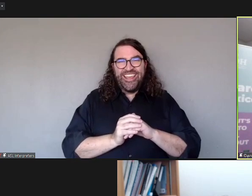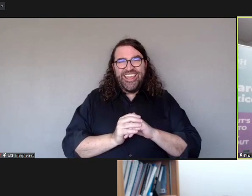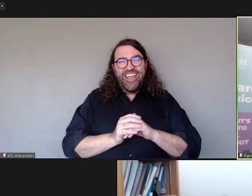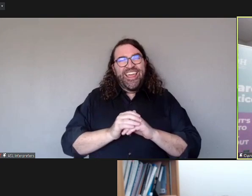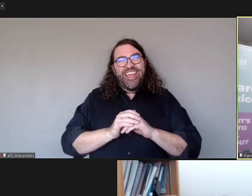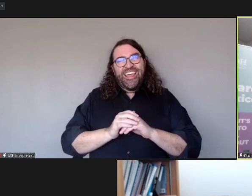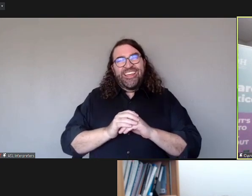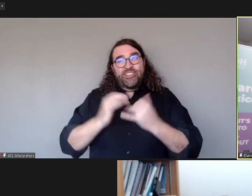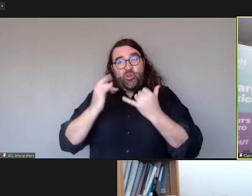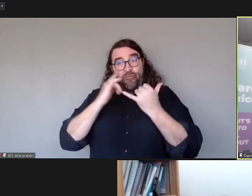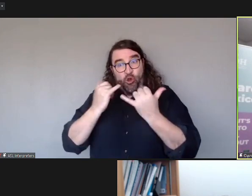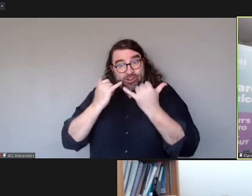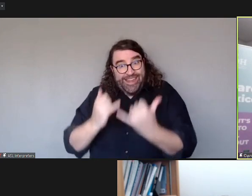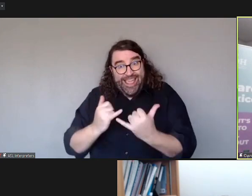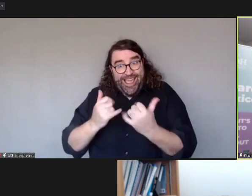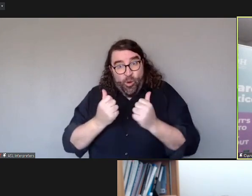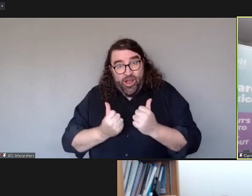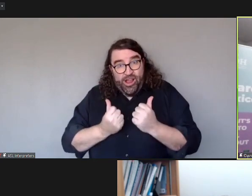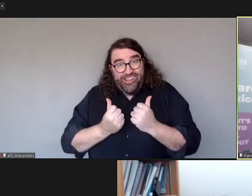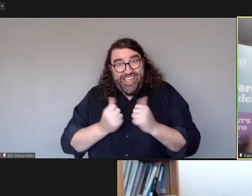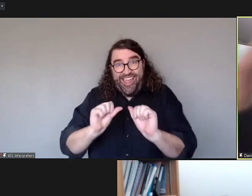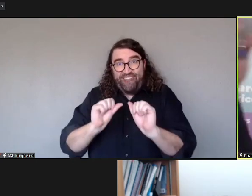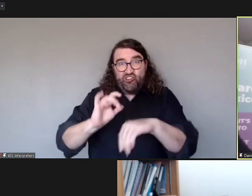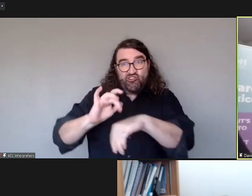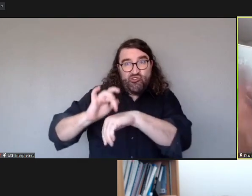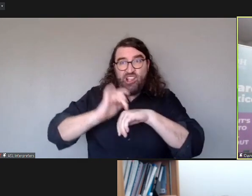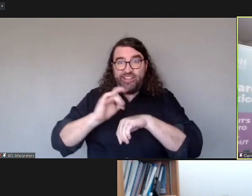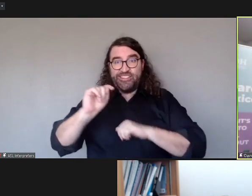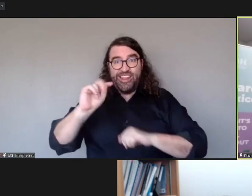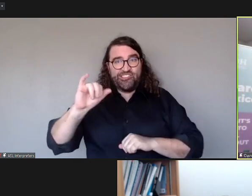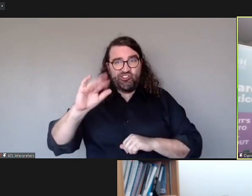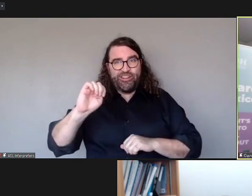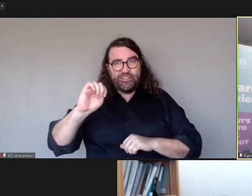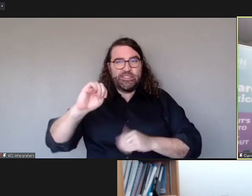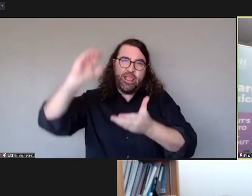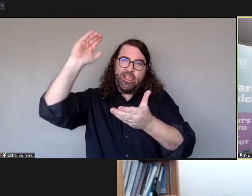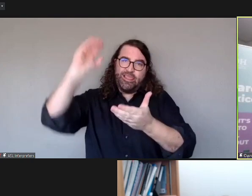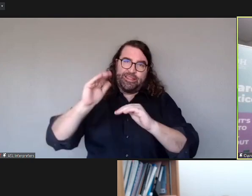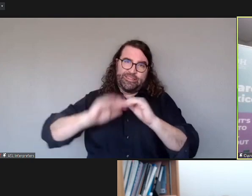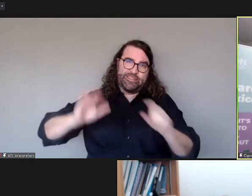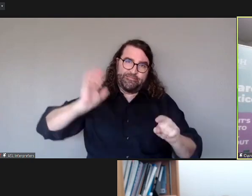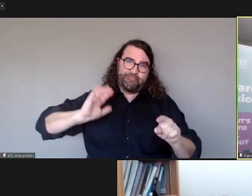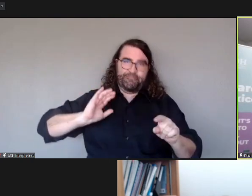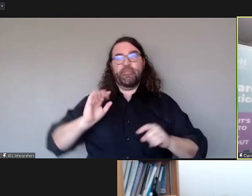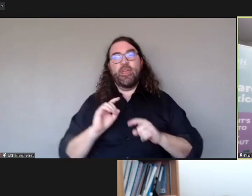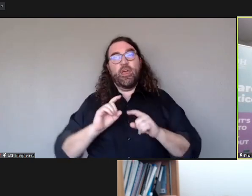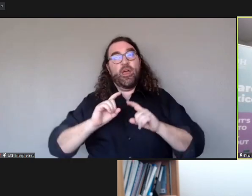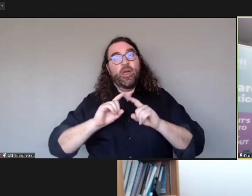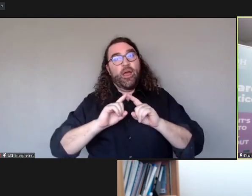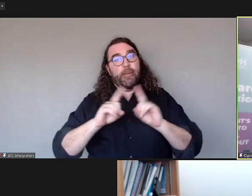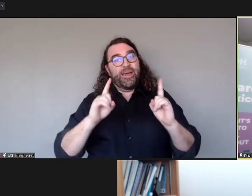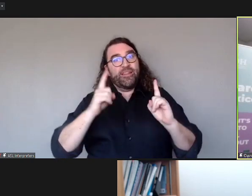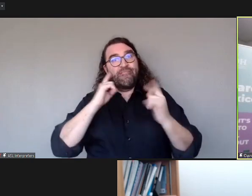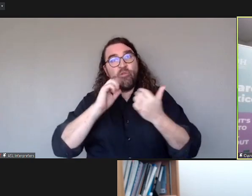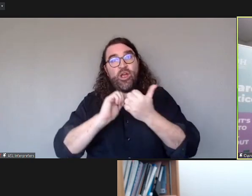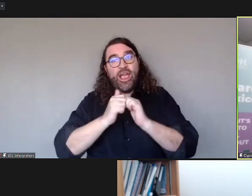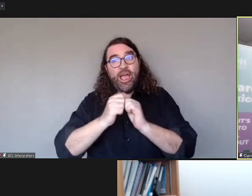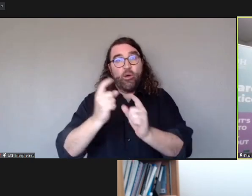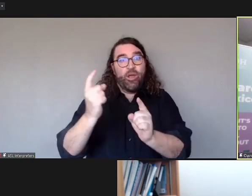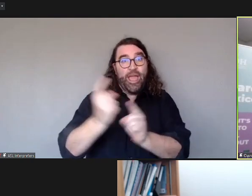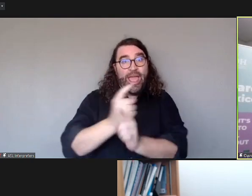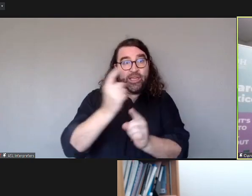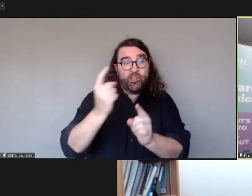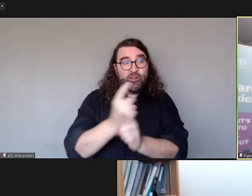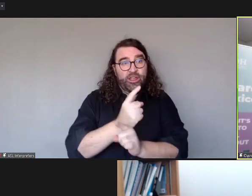contact tracing effort has declined with the advent of all these other tools. But in terms of how accurate, I'm